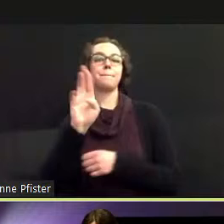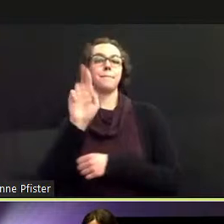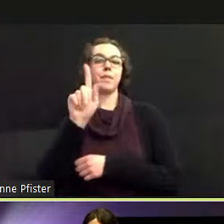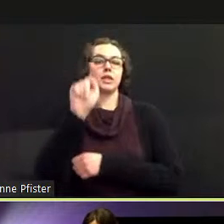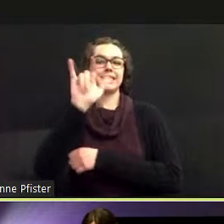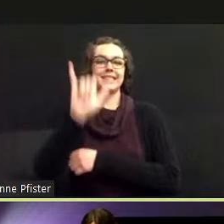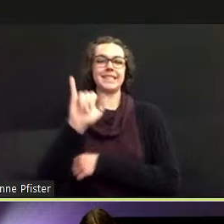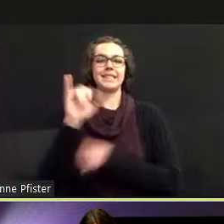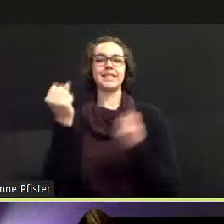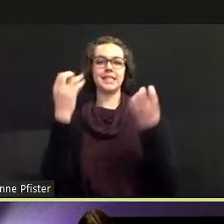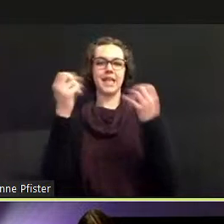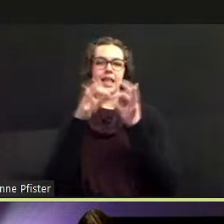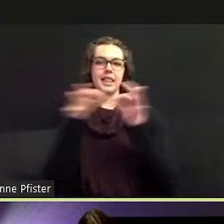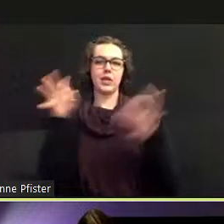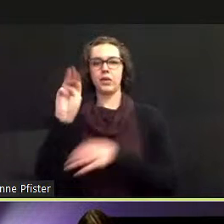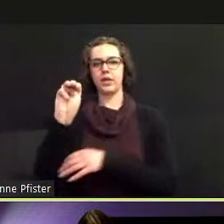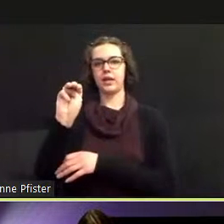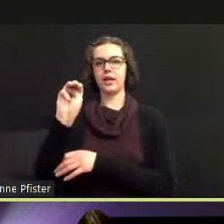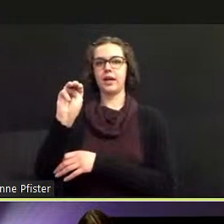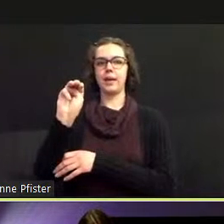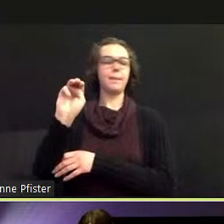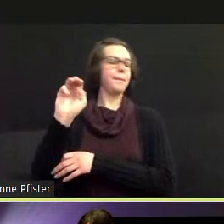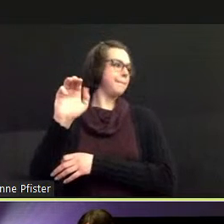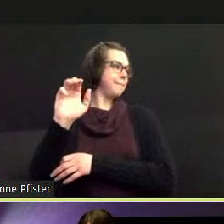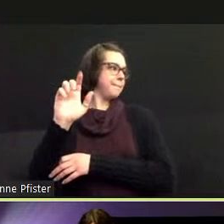LSM, form orange.